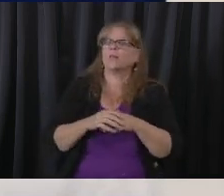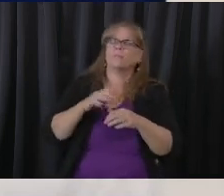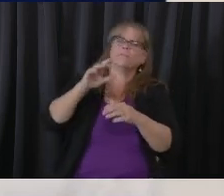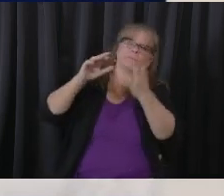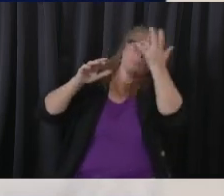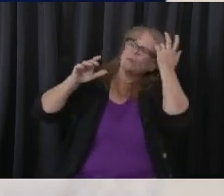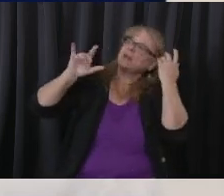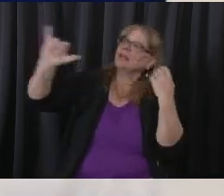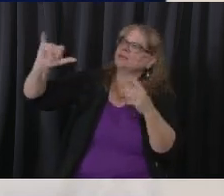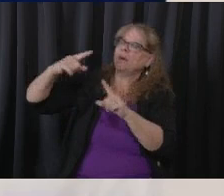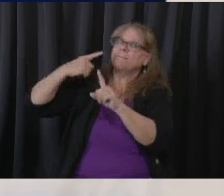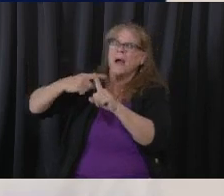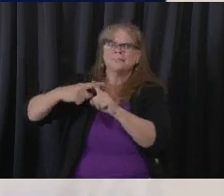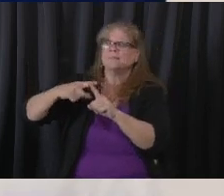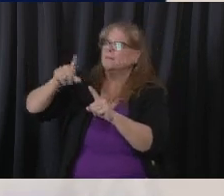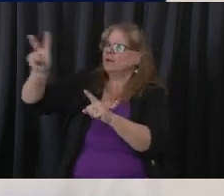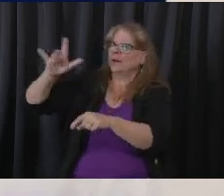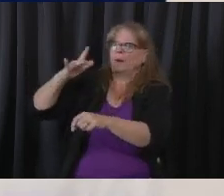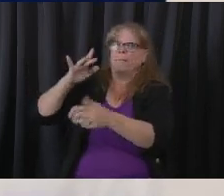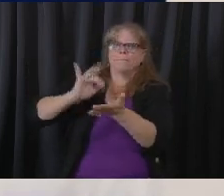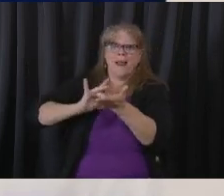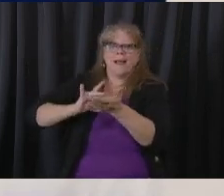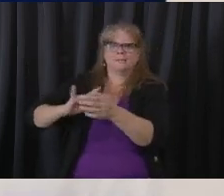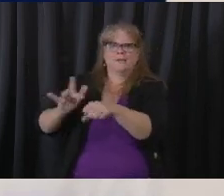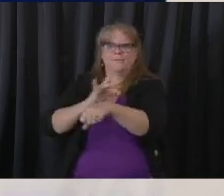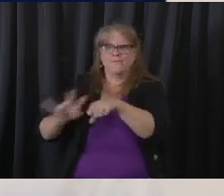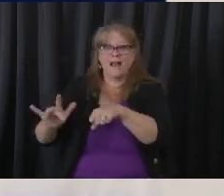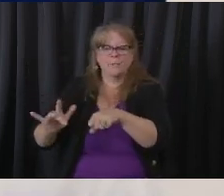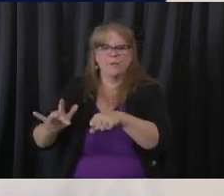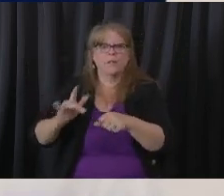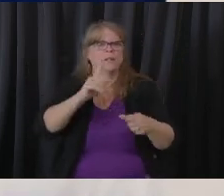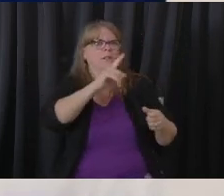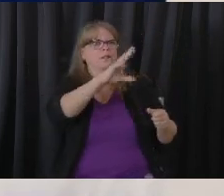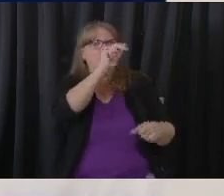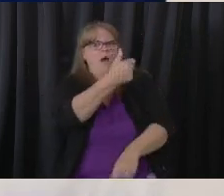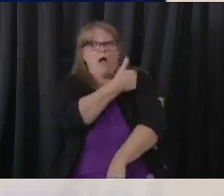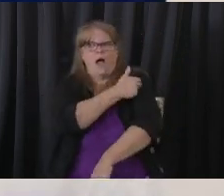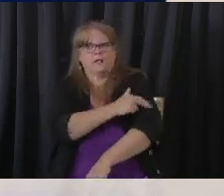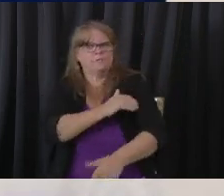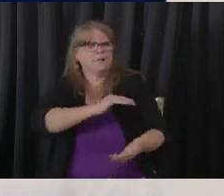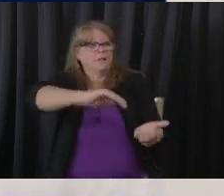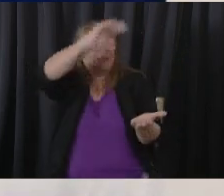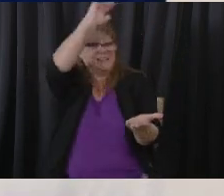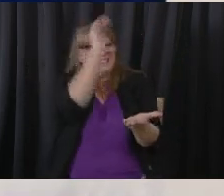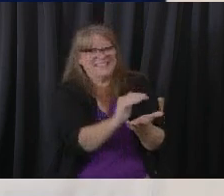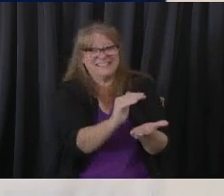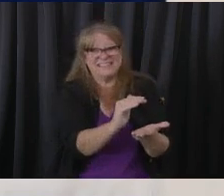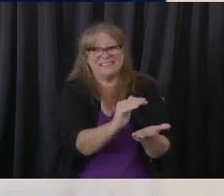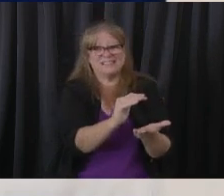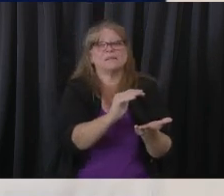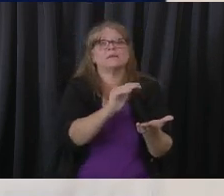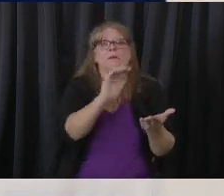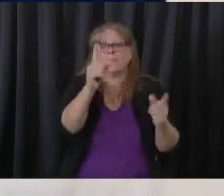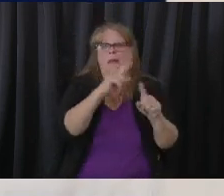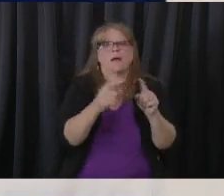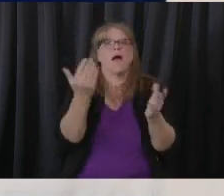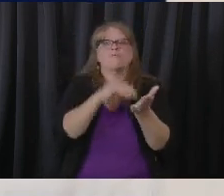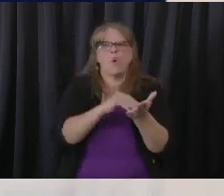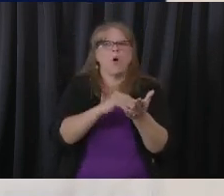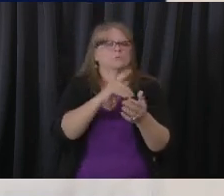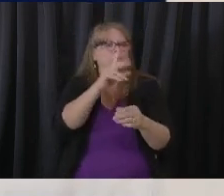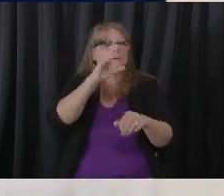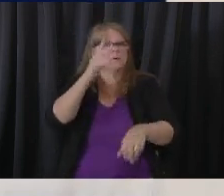who contract it, but they are not yet widely available, and they are not game changers yet. Now, here's what concerns us. We've seen a trend